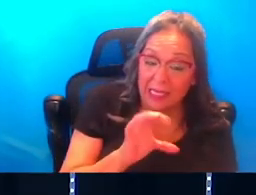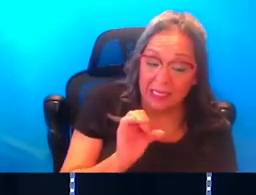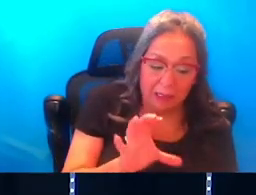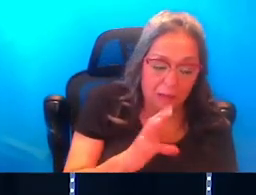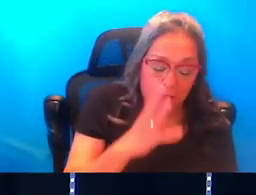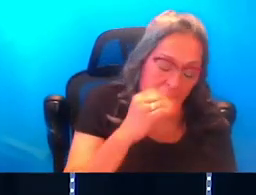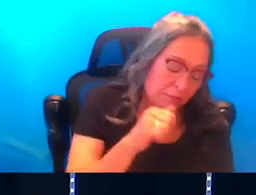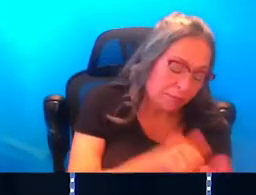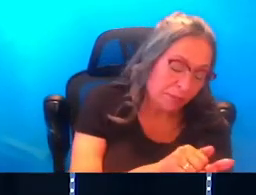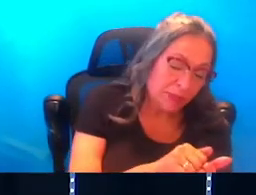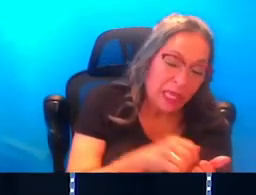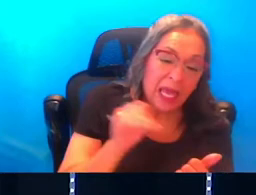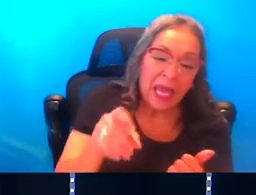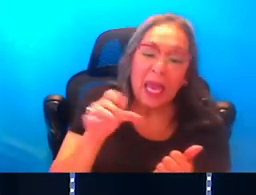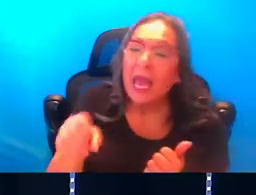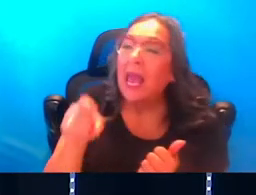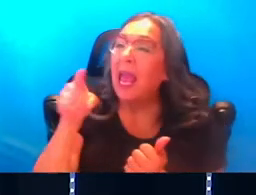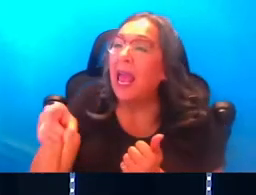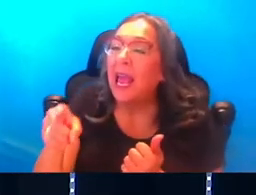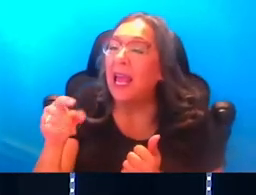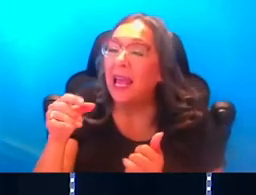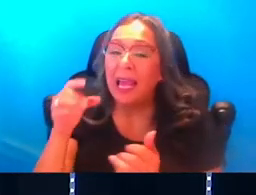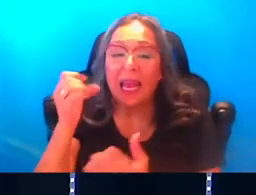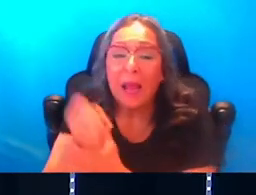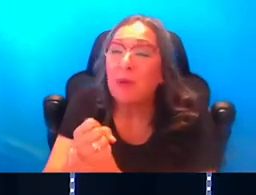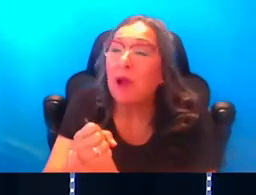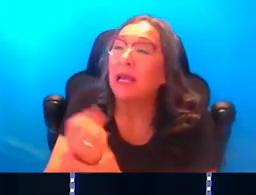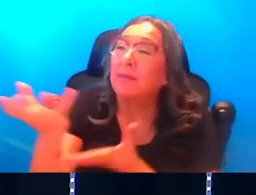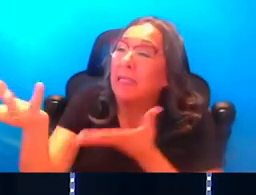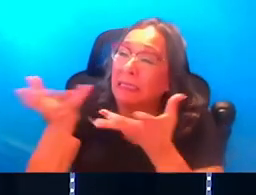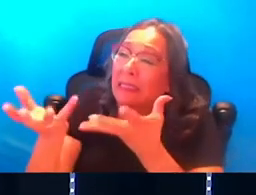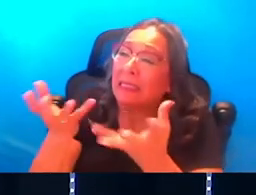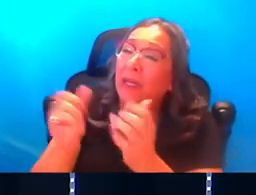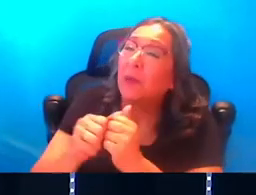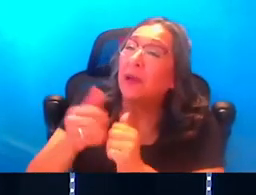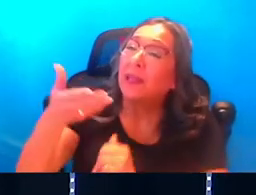is whisper yelling at God. You ever whisper yell at God? You should.